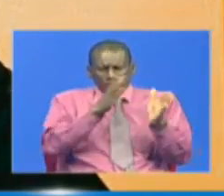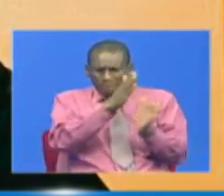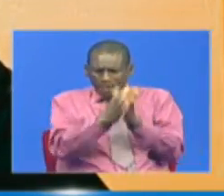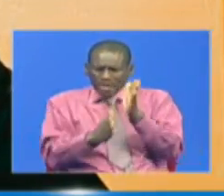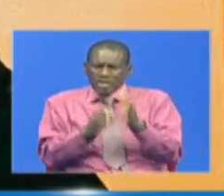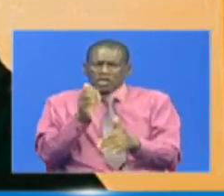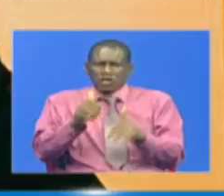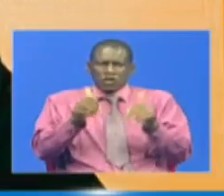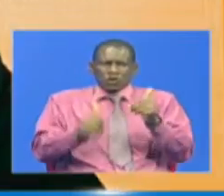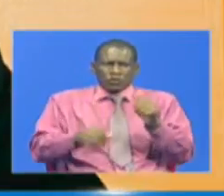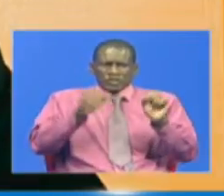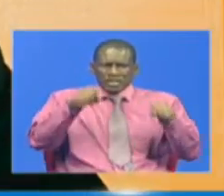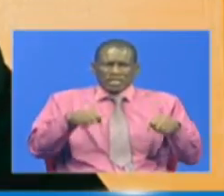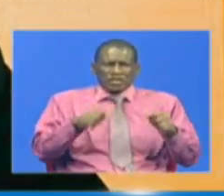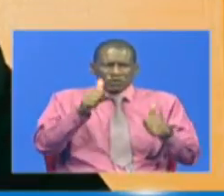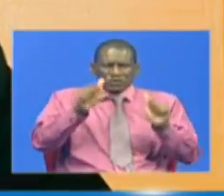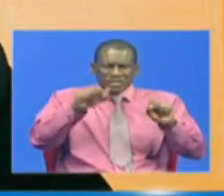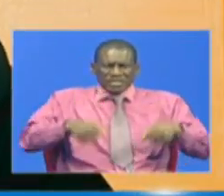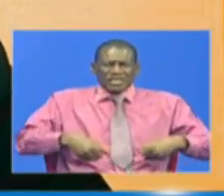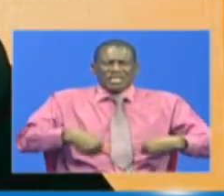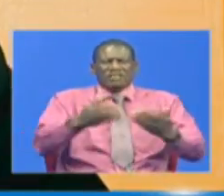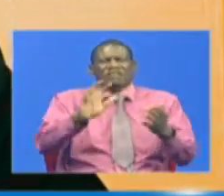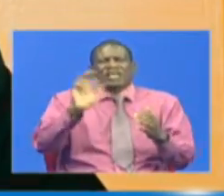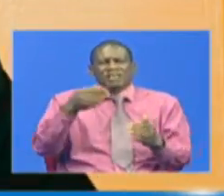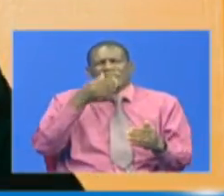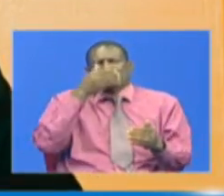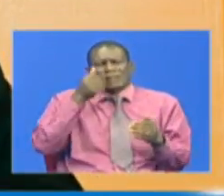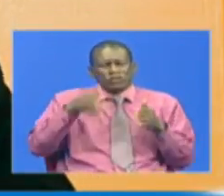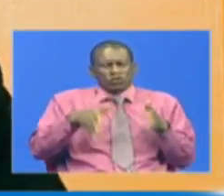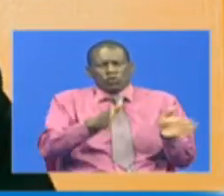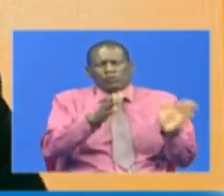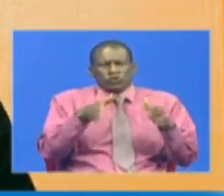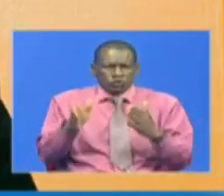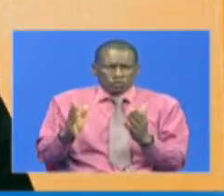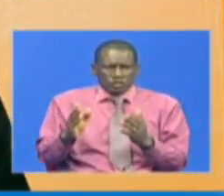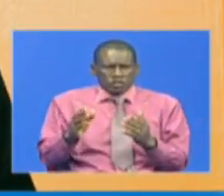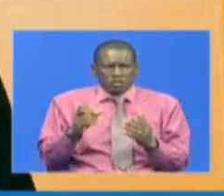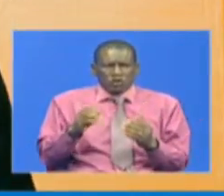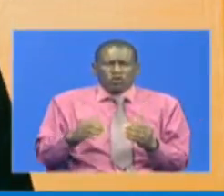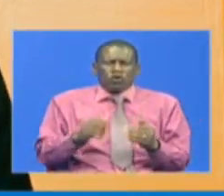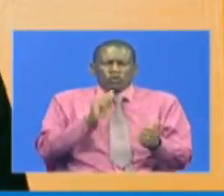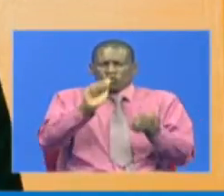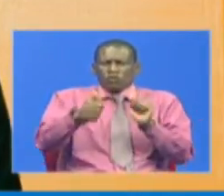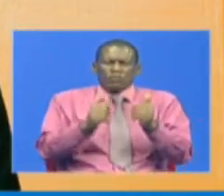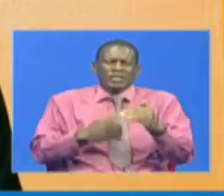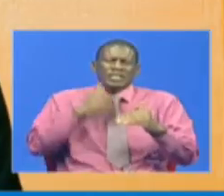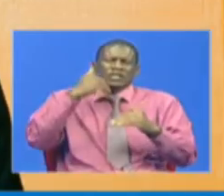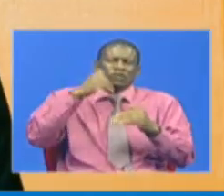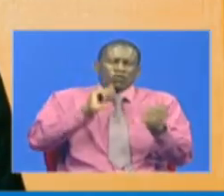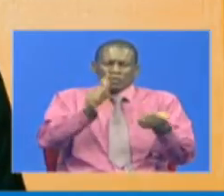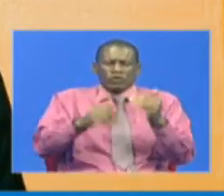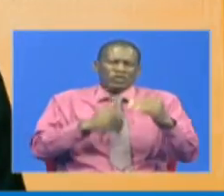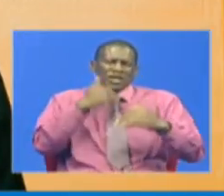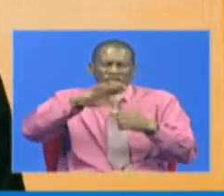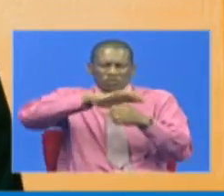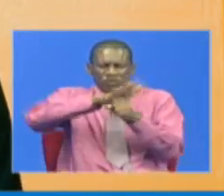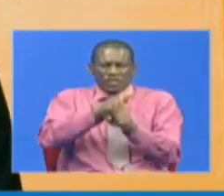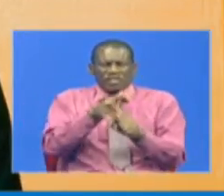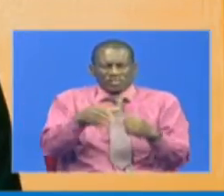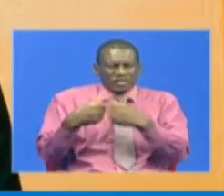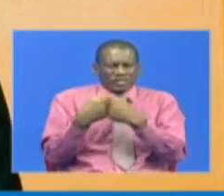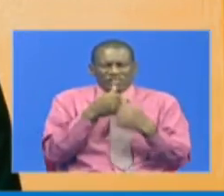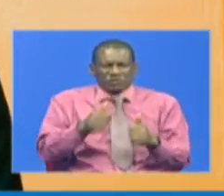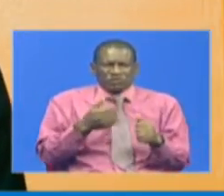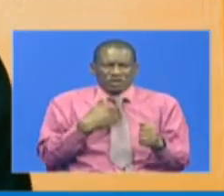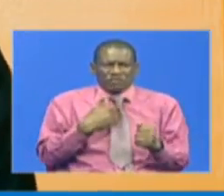to give Kenya the best opportunity of competing post-COVID. I think that is a challenge that we have,